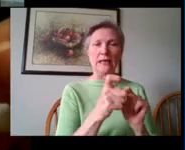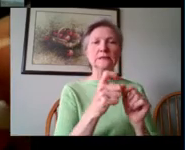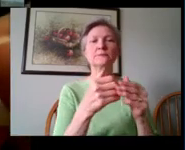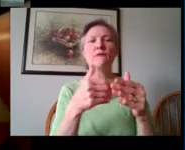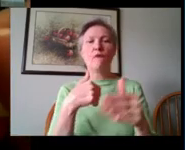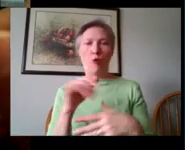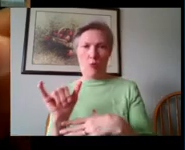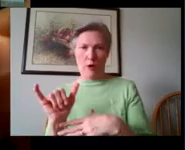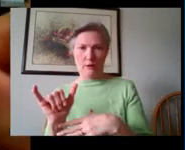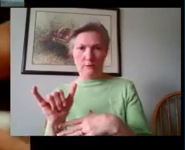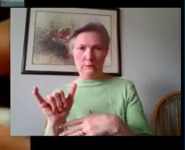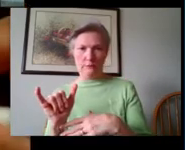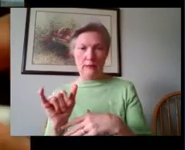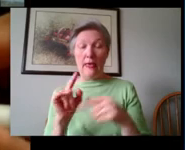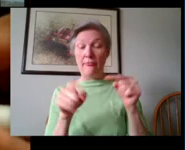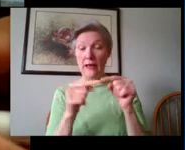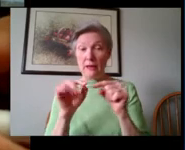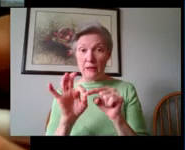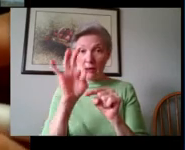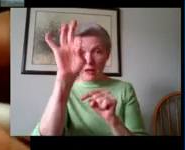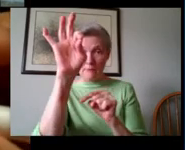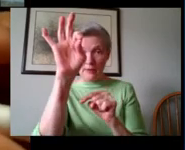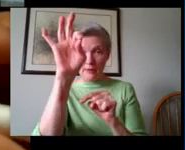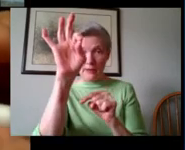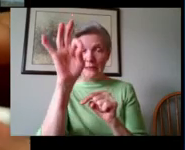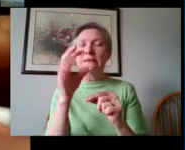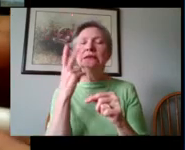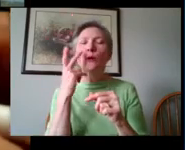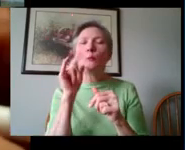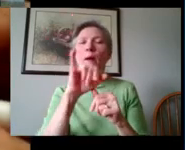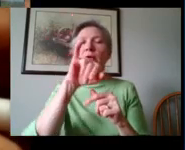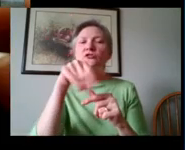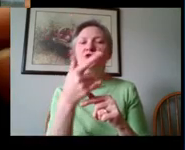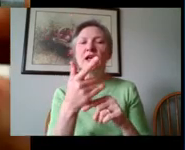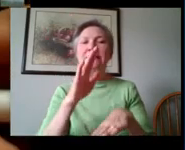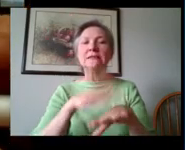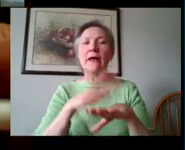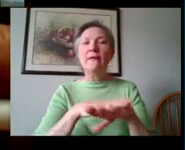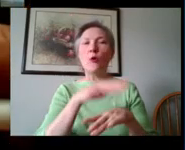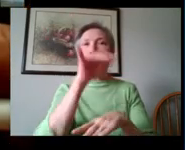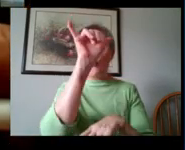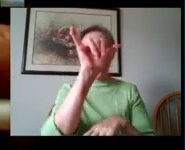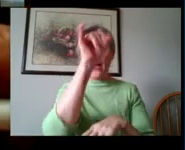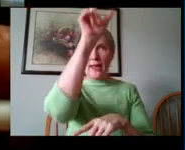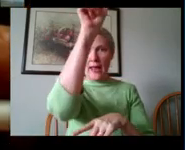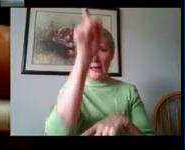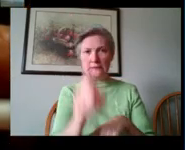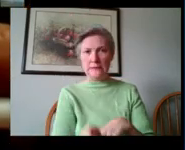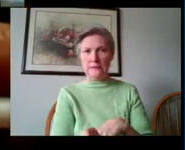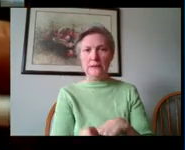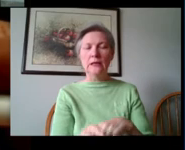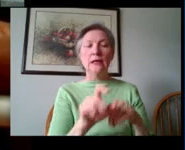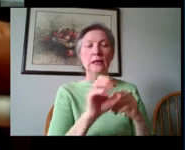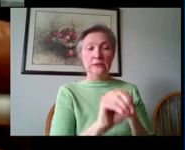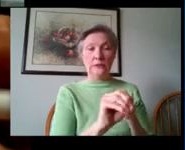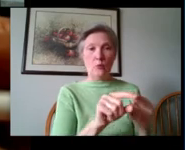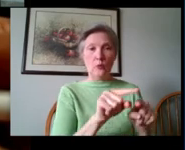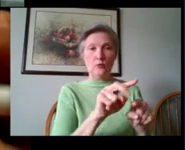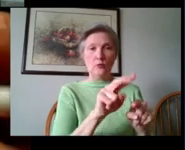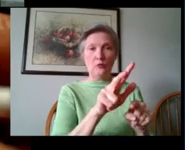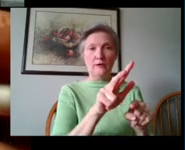from my origin for y to see where my J falls on my y-axis. right? So when I do that, I start at 0, I count up